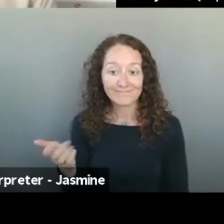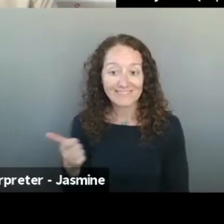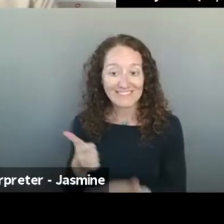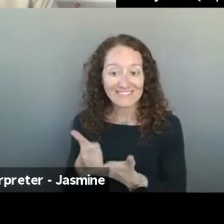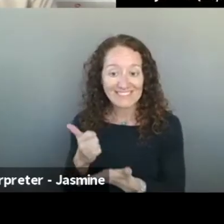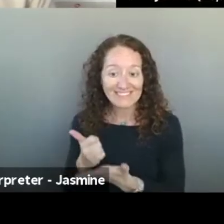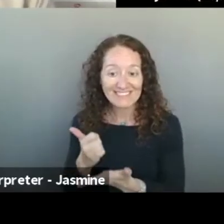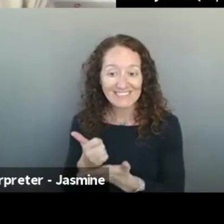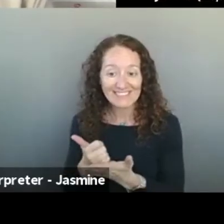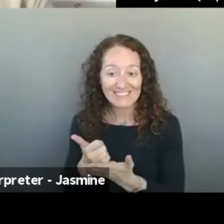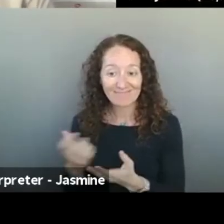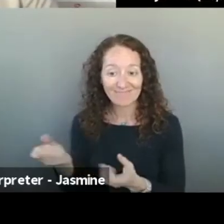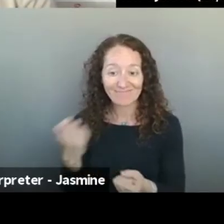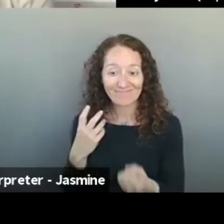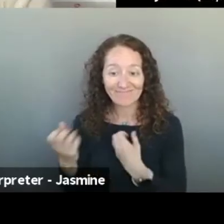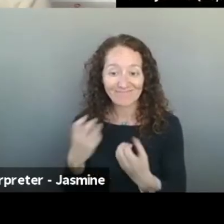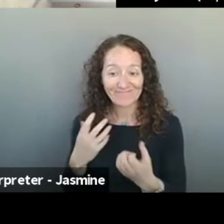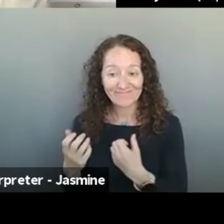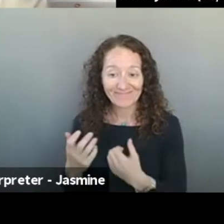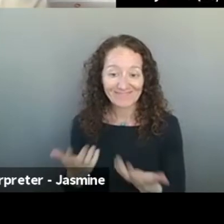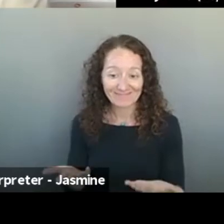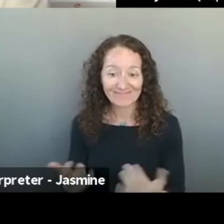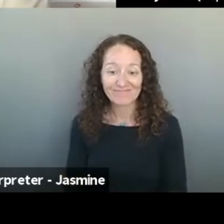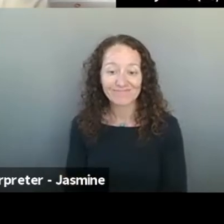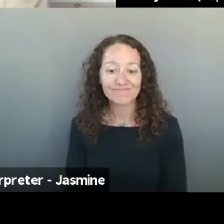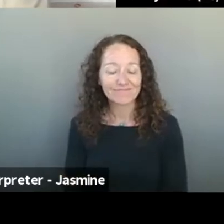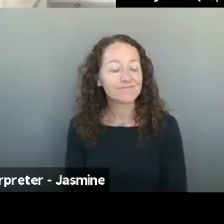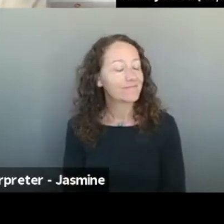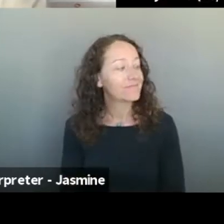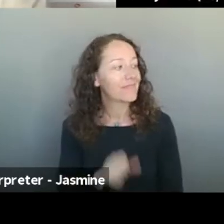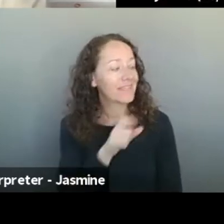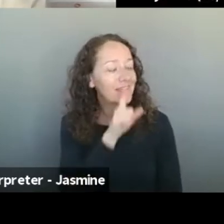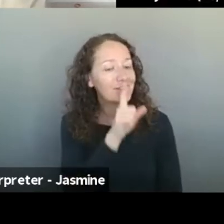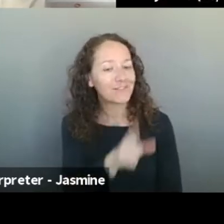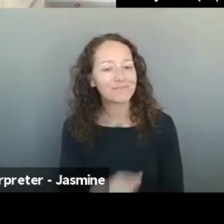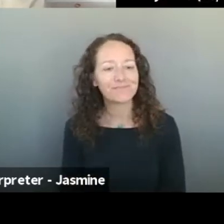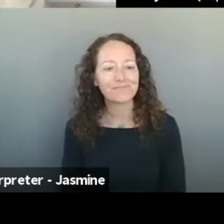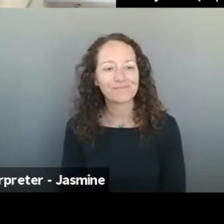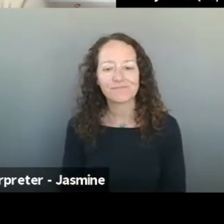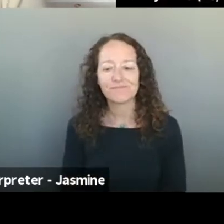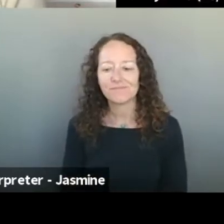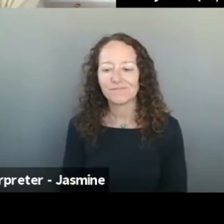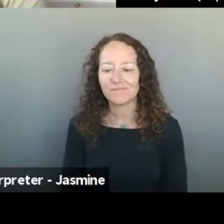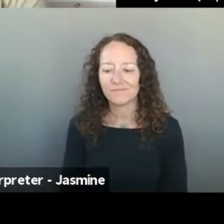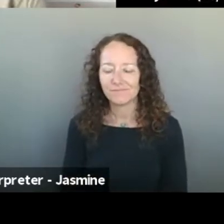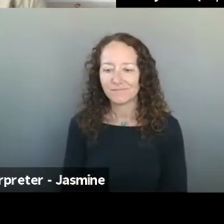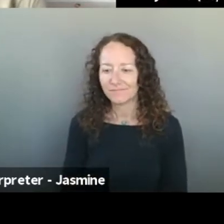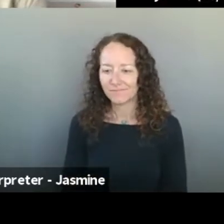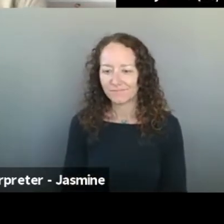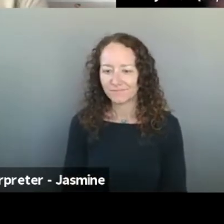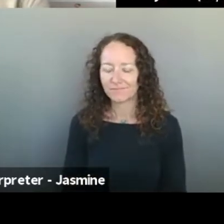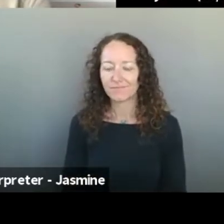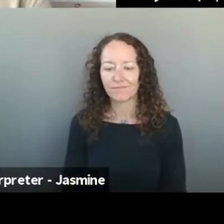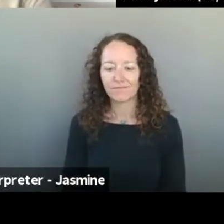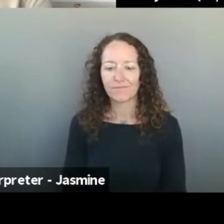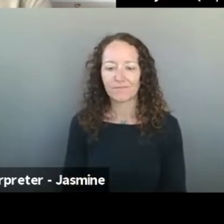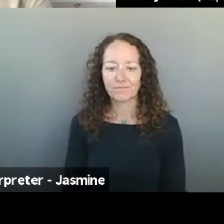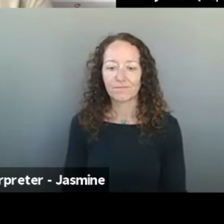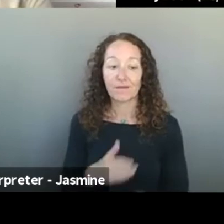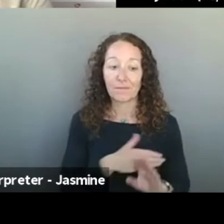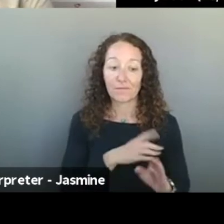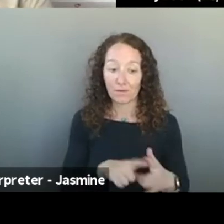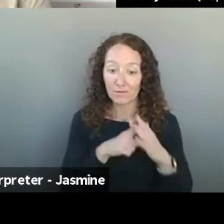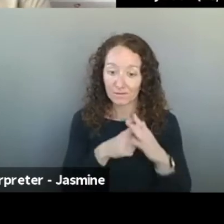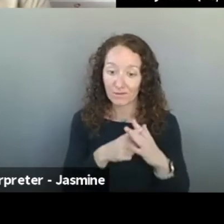help filter through some of those? Yeah, absolutely. Great. Before we do get started on